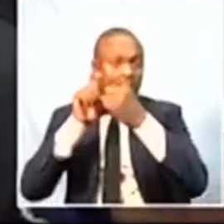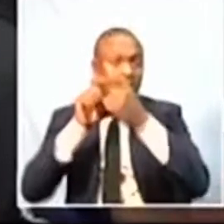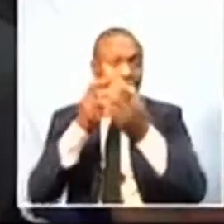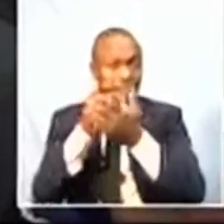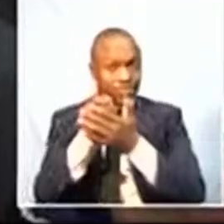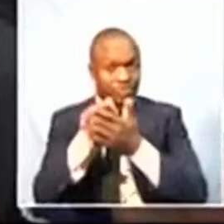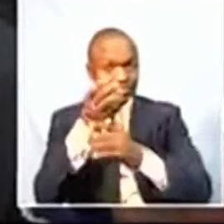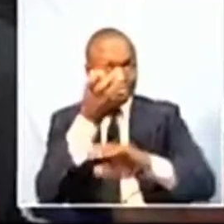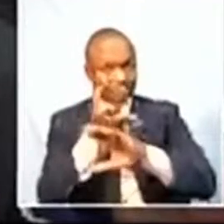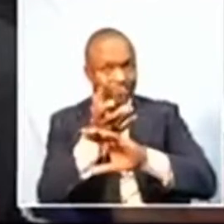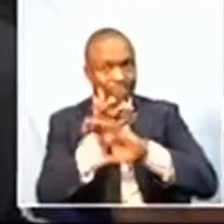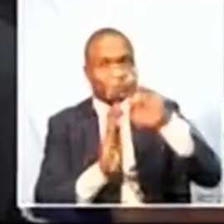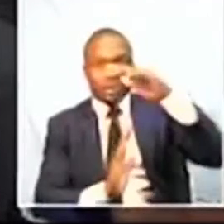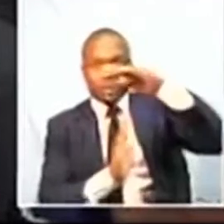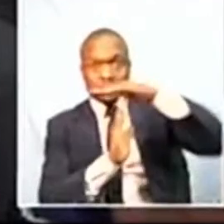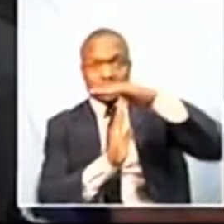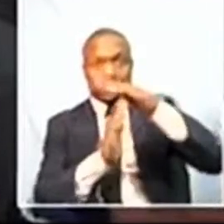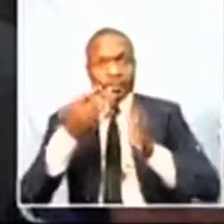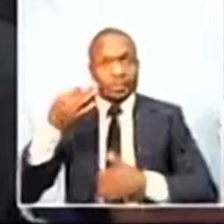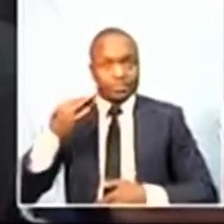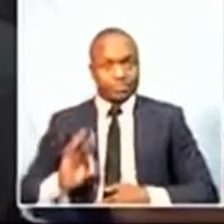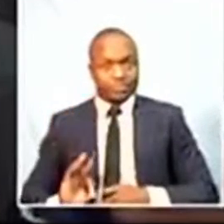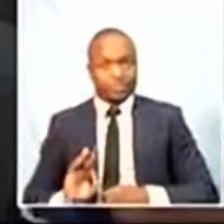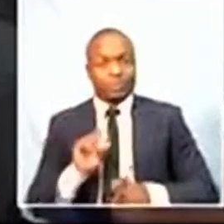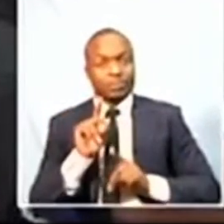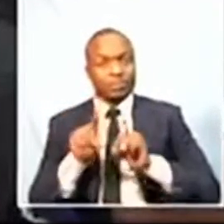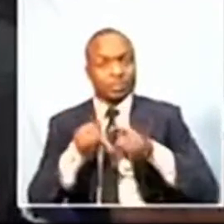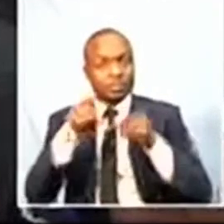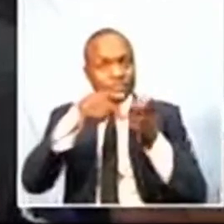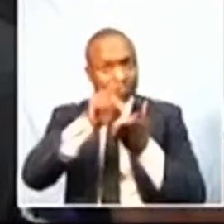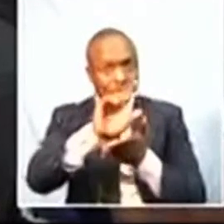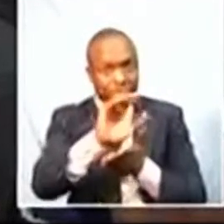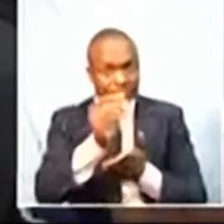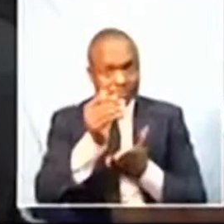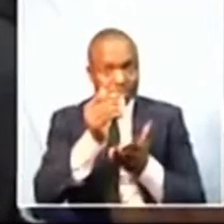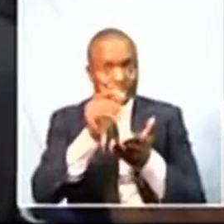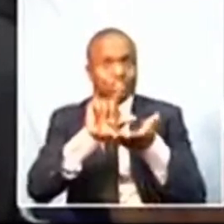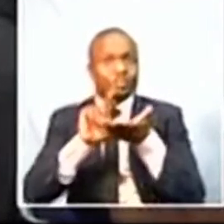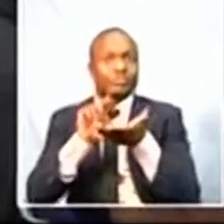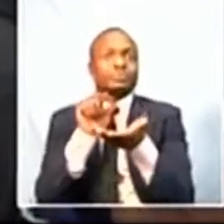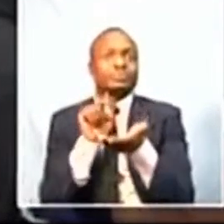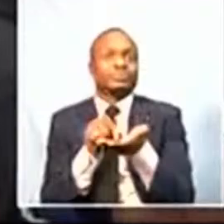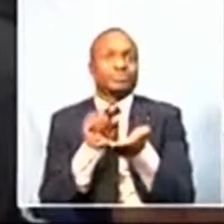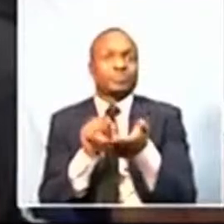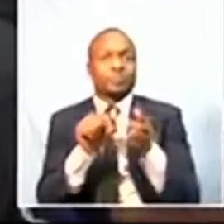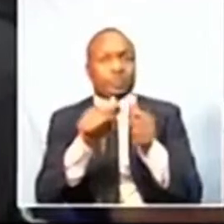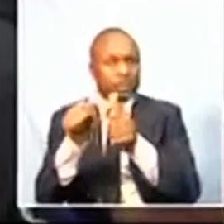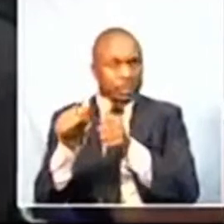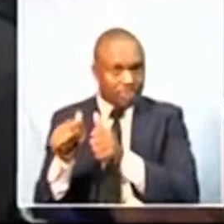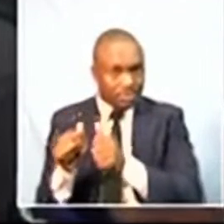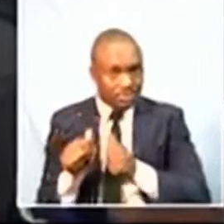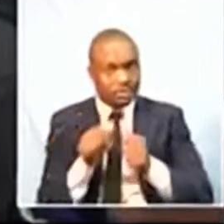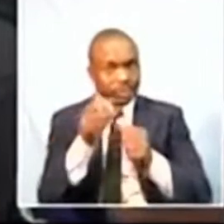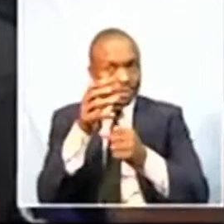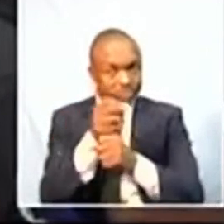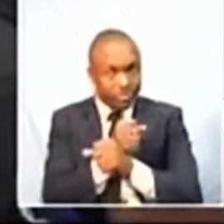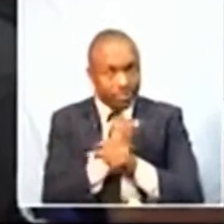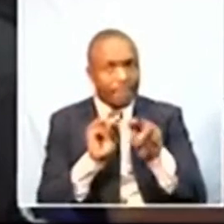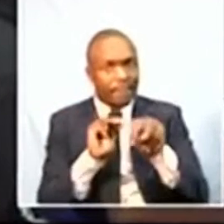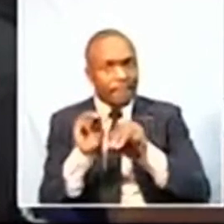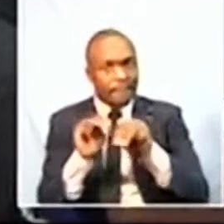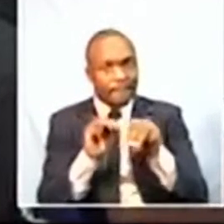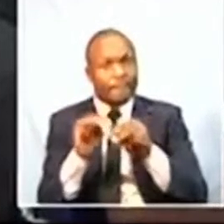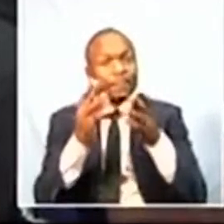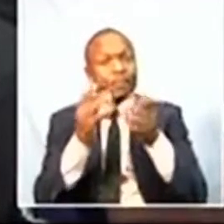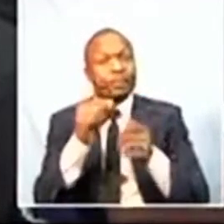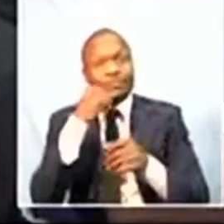constraints, limiting beneficiaries' ability to meet repayment obligations. Action taken. Management wishes